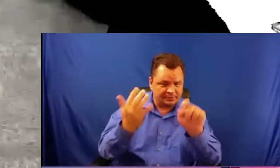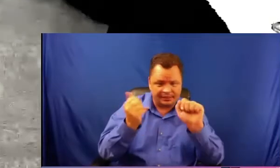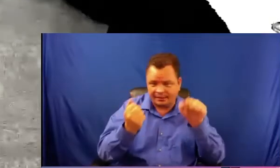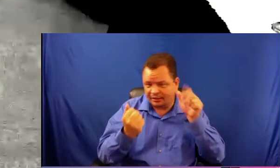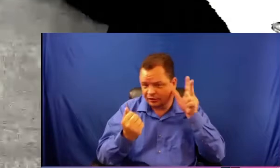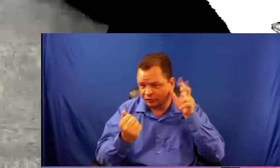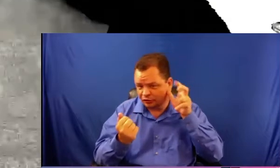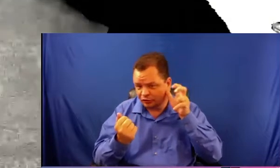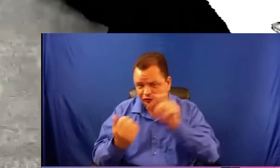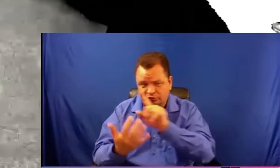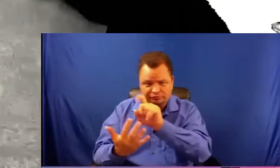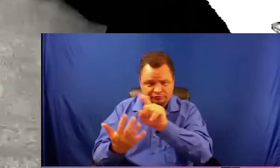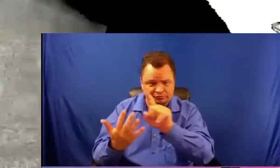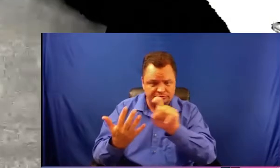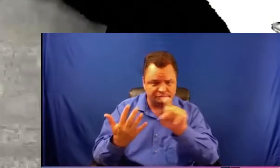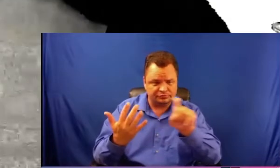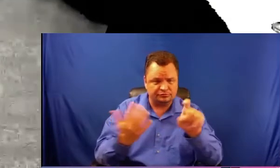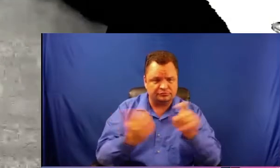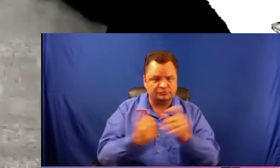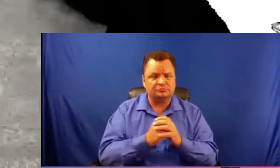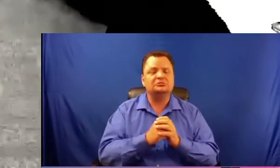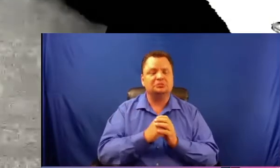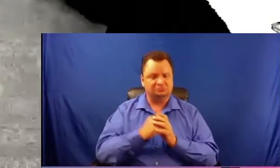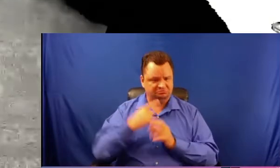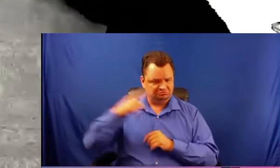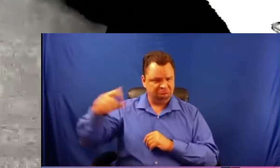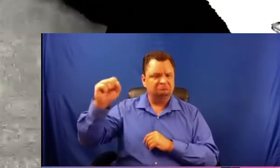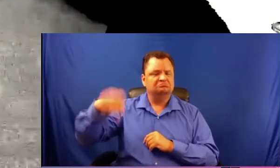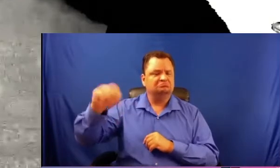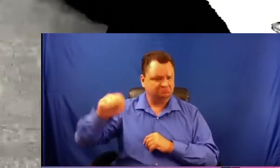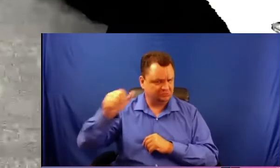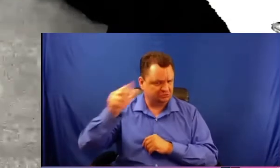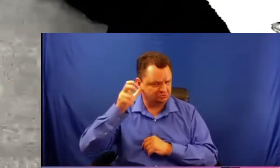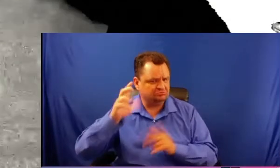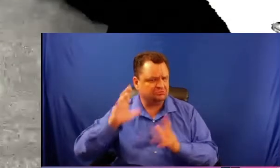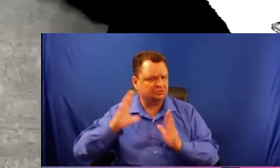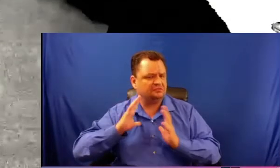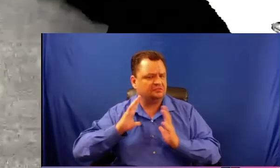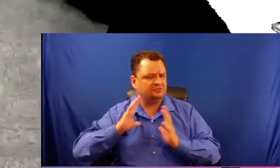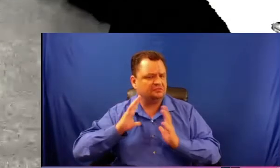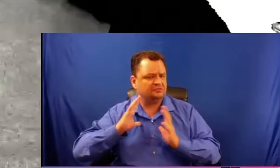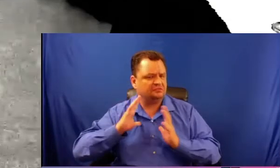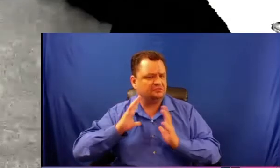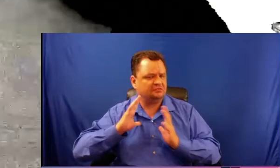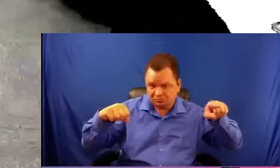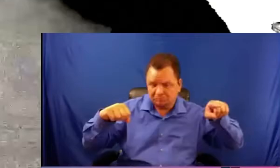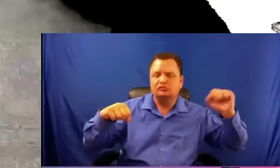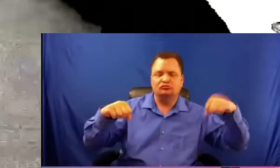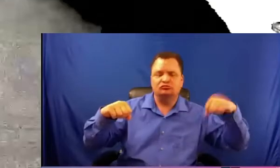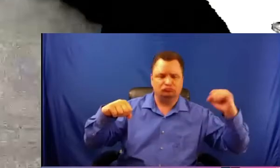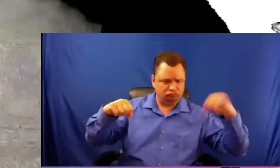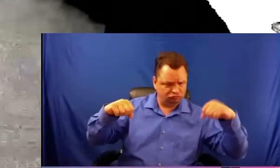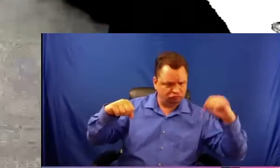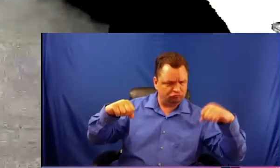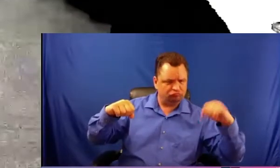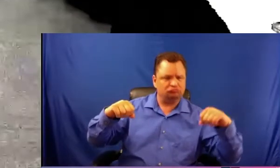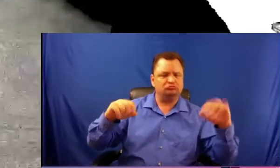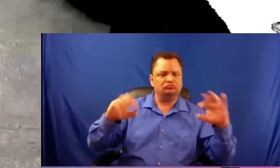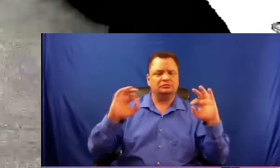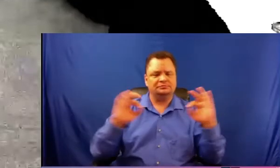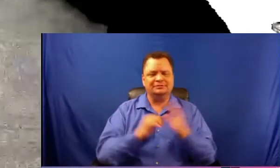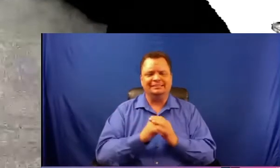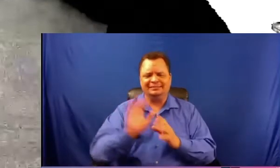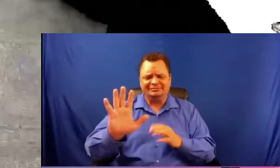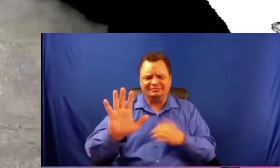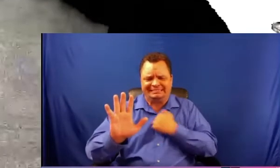the screen. Can you hear me? I do, Okay. yes. My apologies for not being there in person. I have a